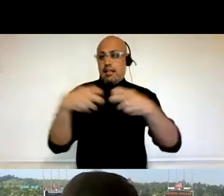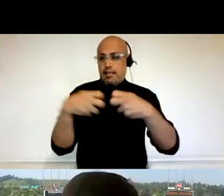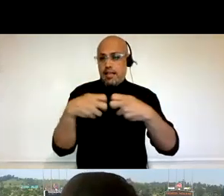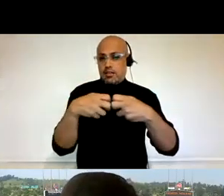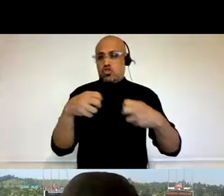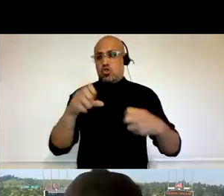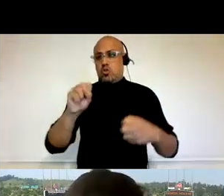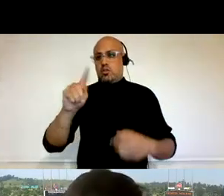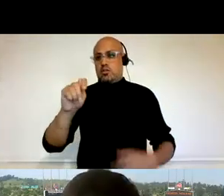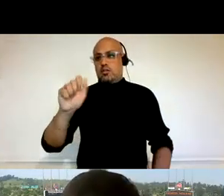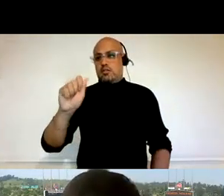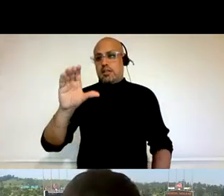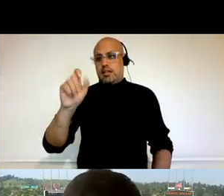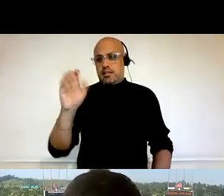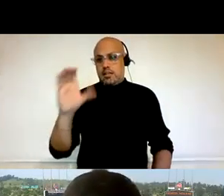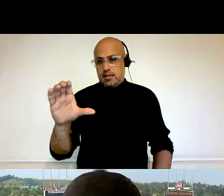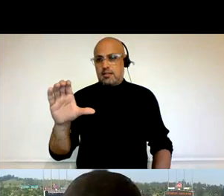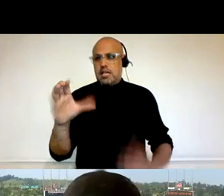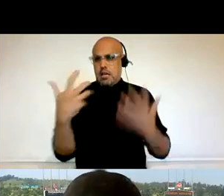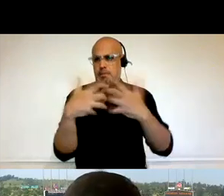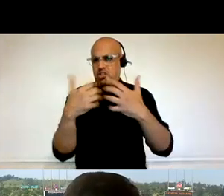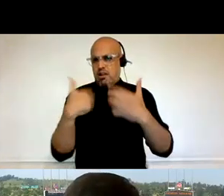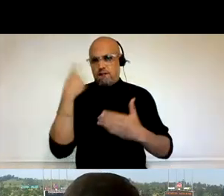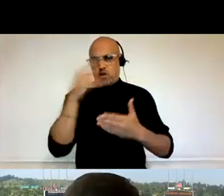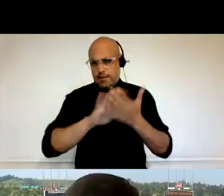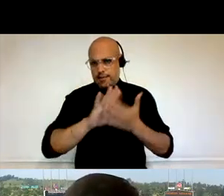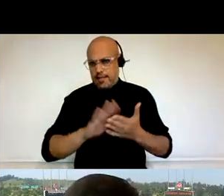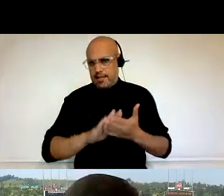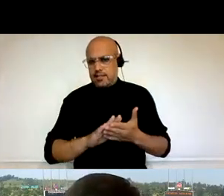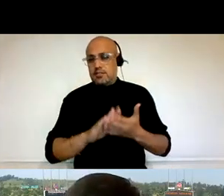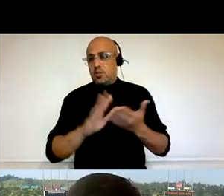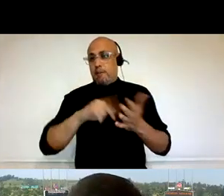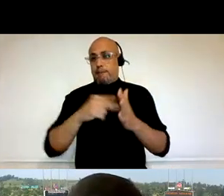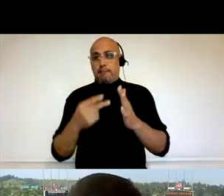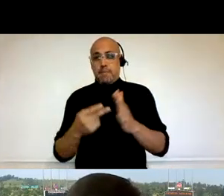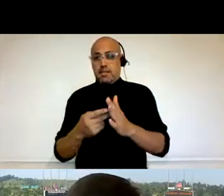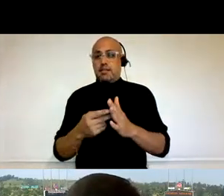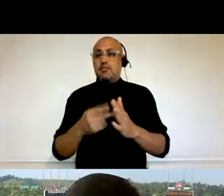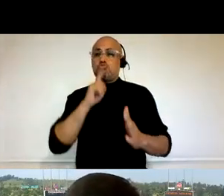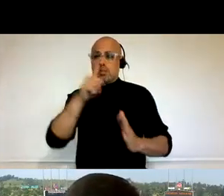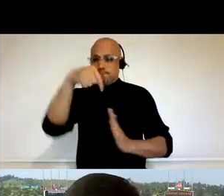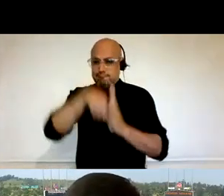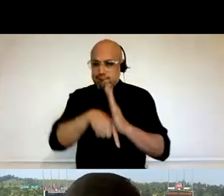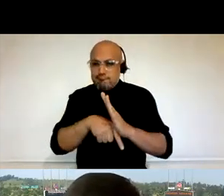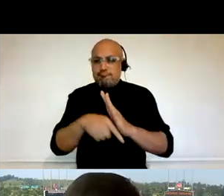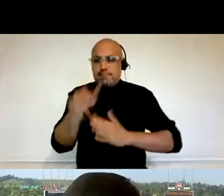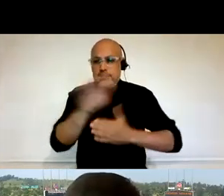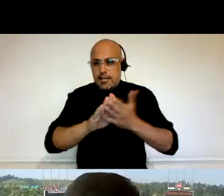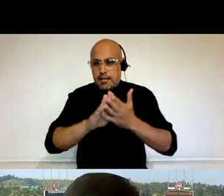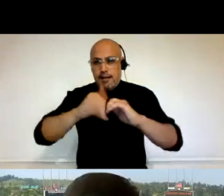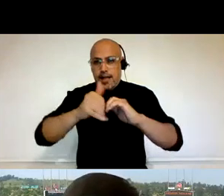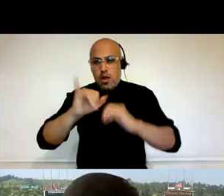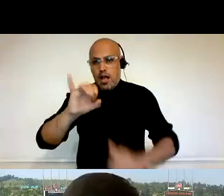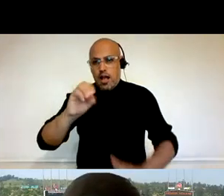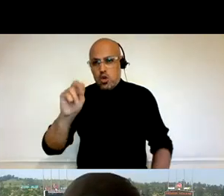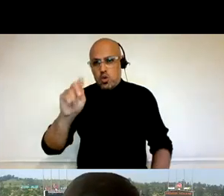bought over 1,000 electrostatic machines, and basically this takes our disinfectant. It ionizes it, it breaks